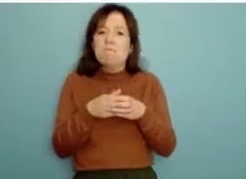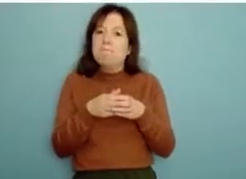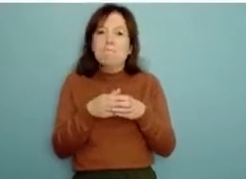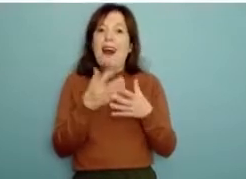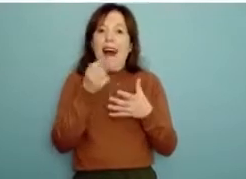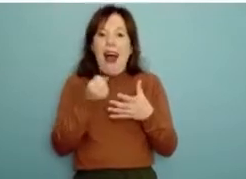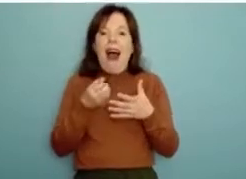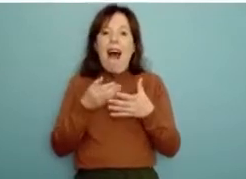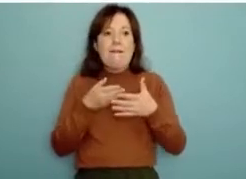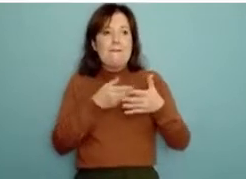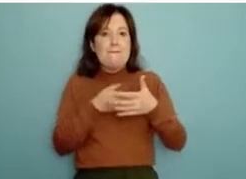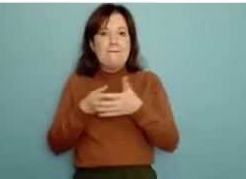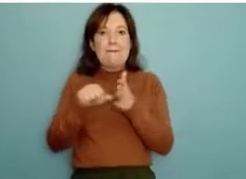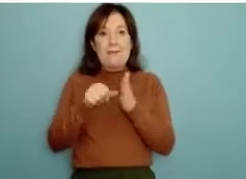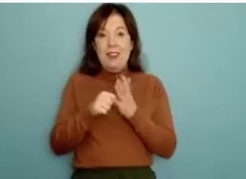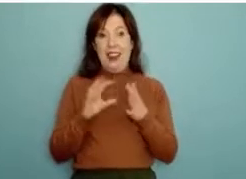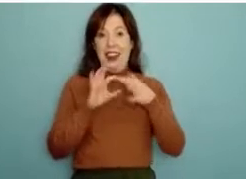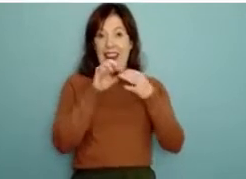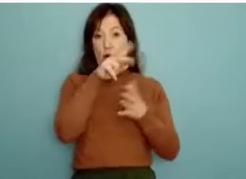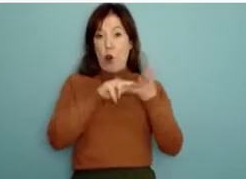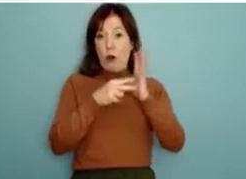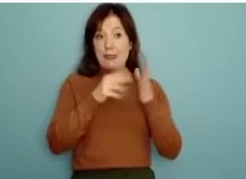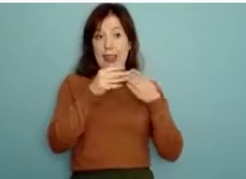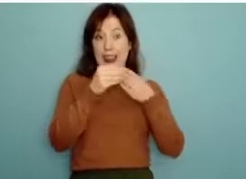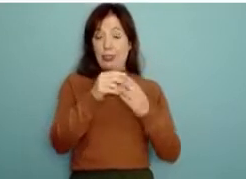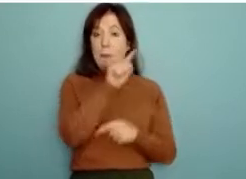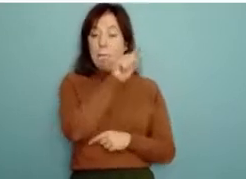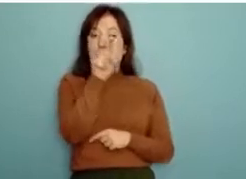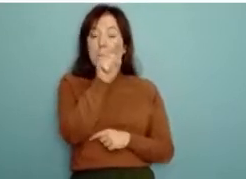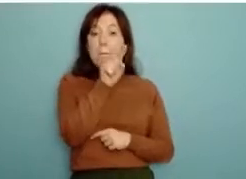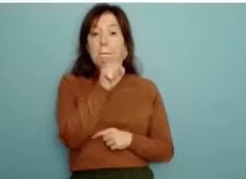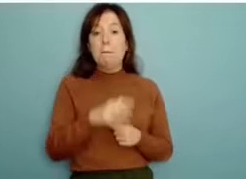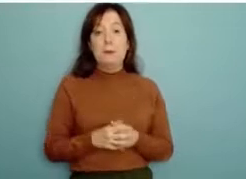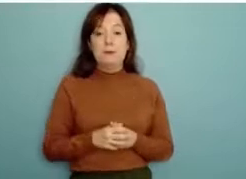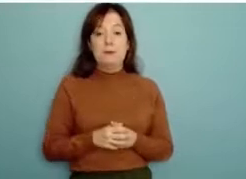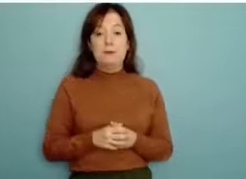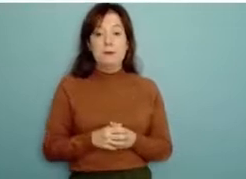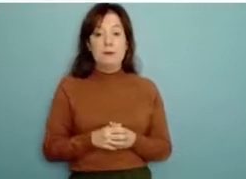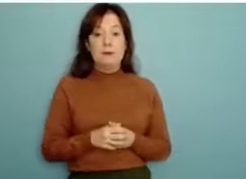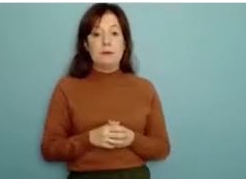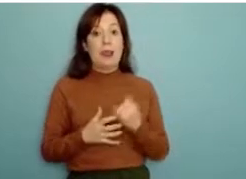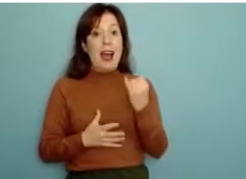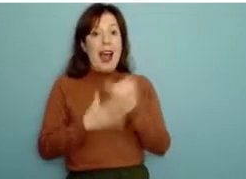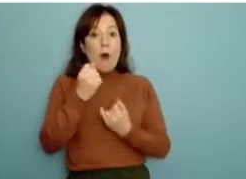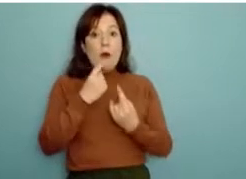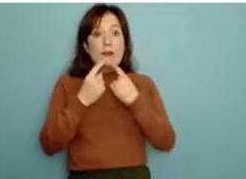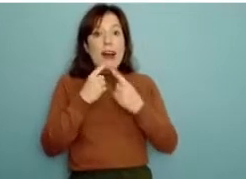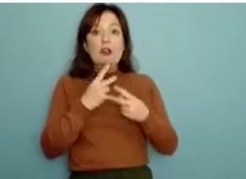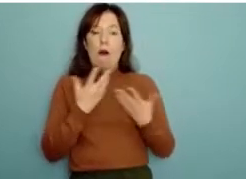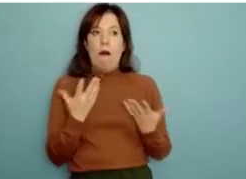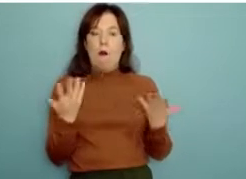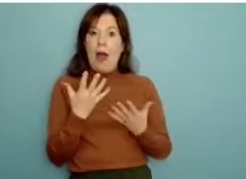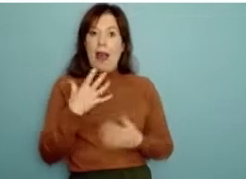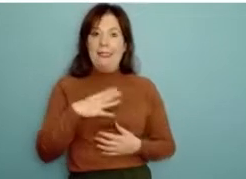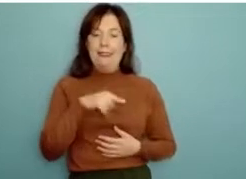of organisational and leadership structures. So having the opportunity to discuss outcome data in supervision, as we've already heard today,